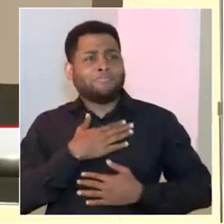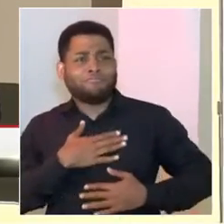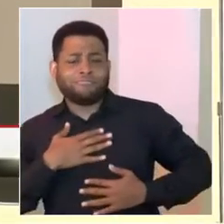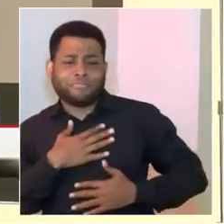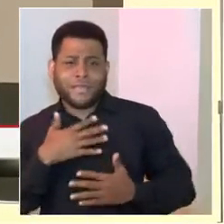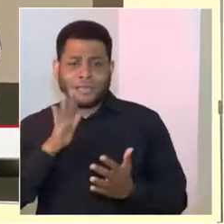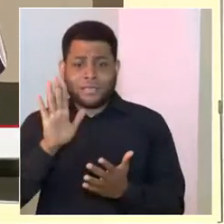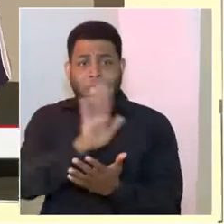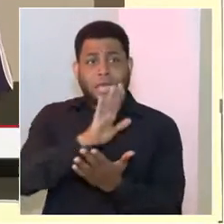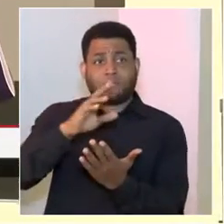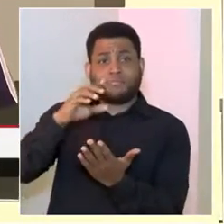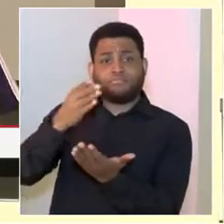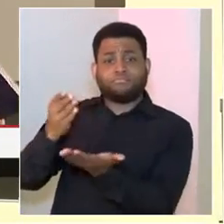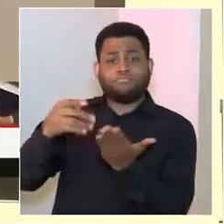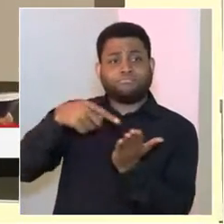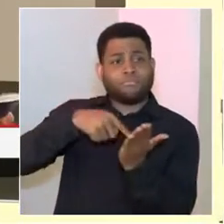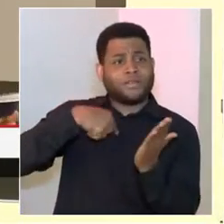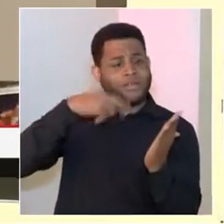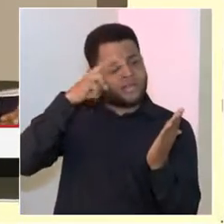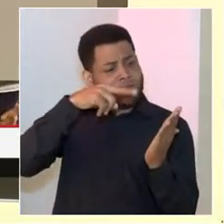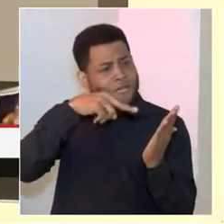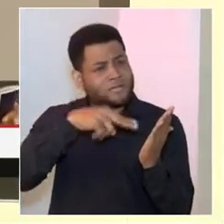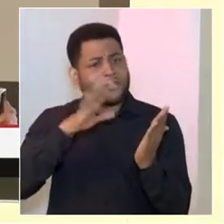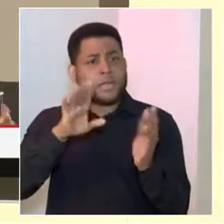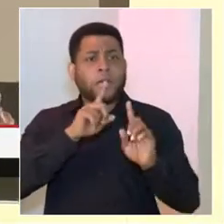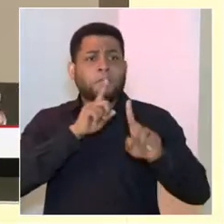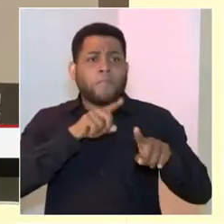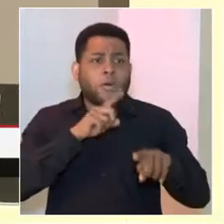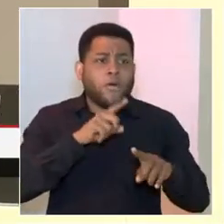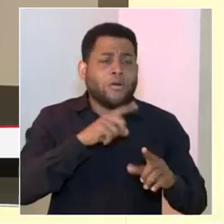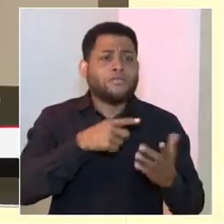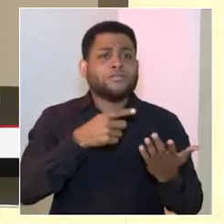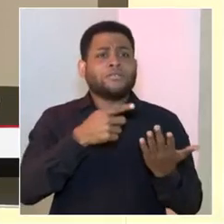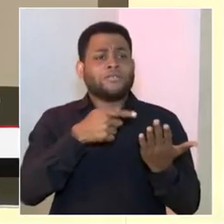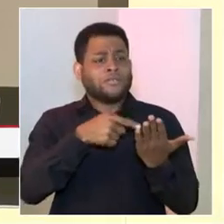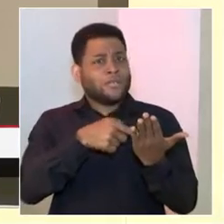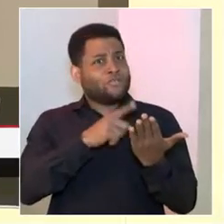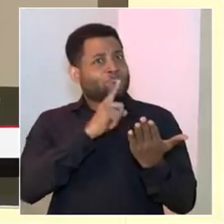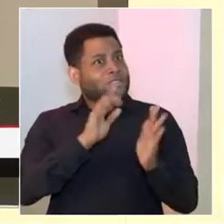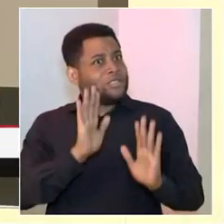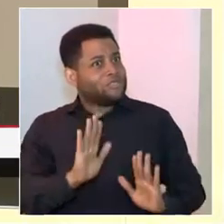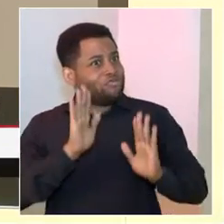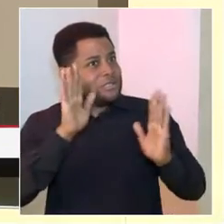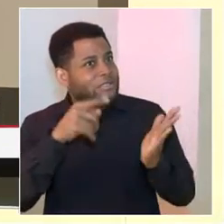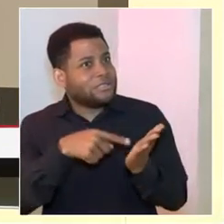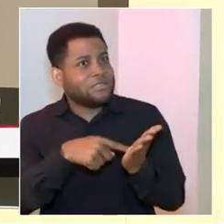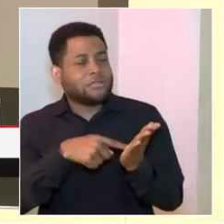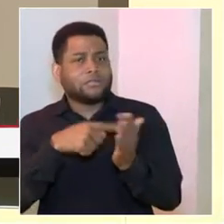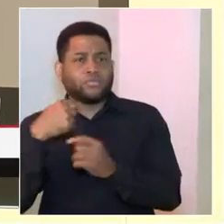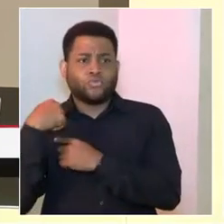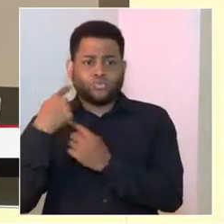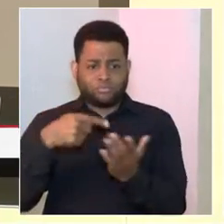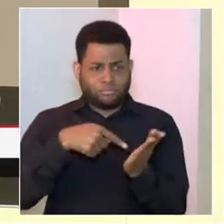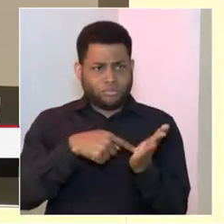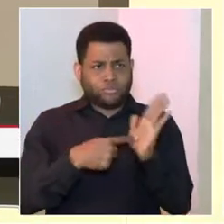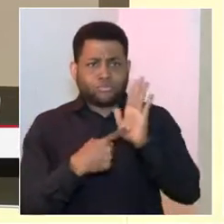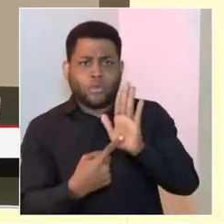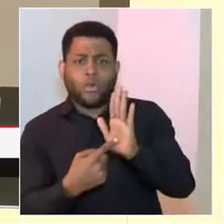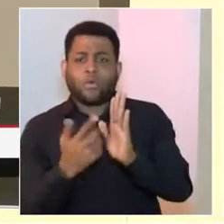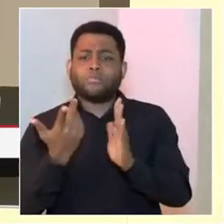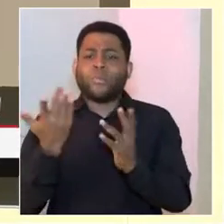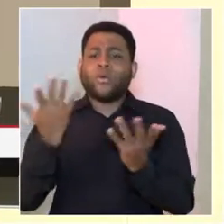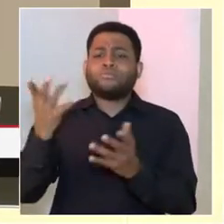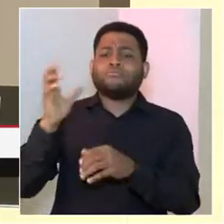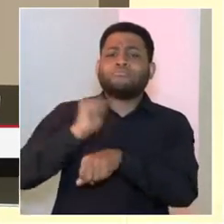and it's an outstanding document that builds on the outstanding work that the bid and the Golden Triangle